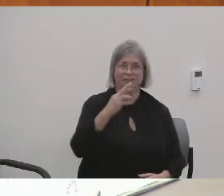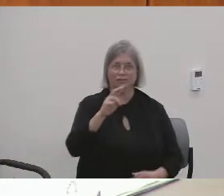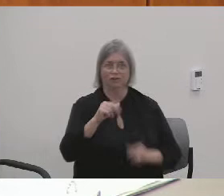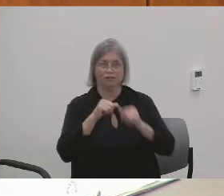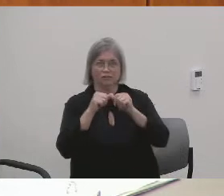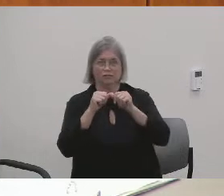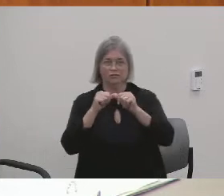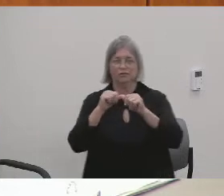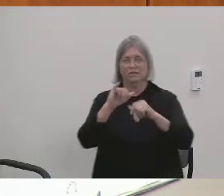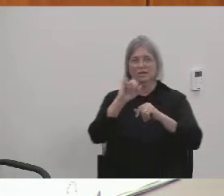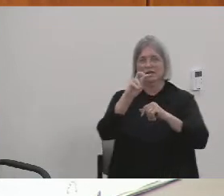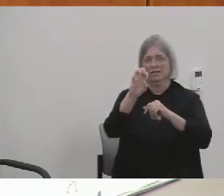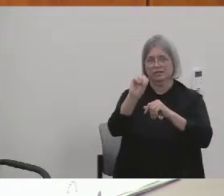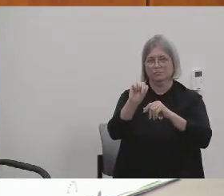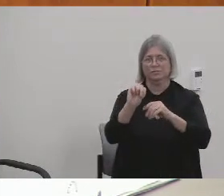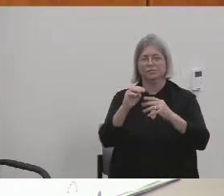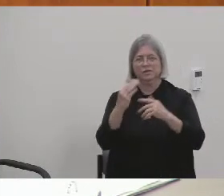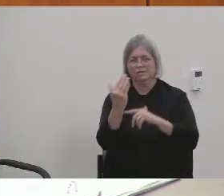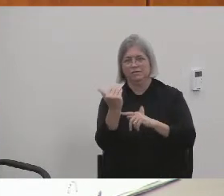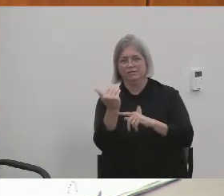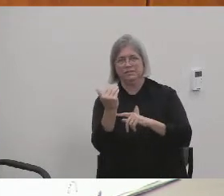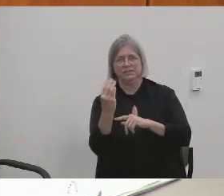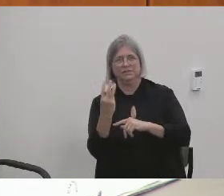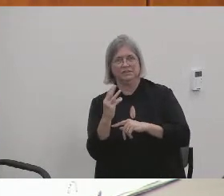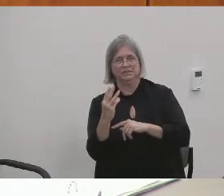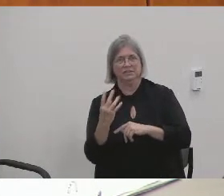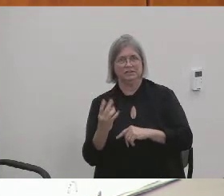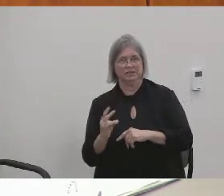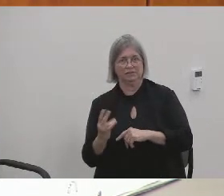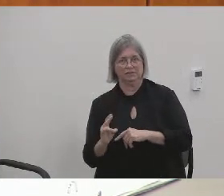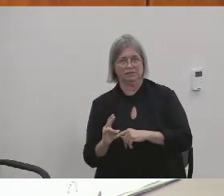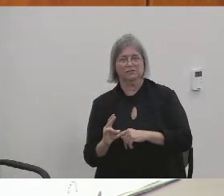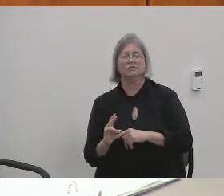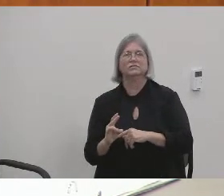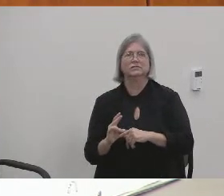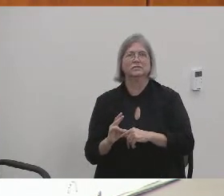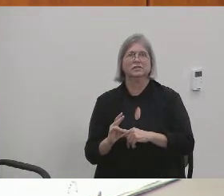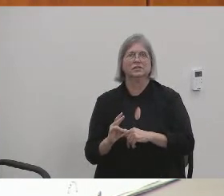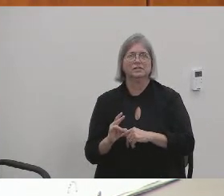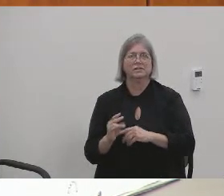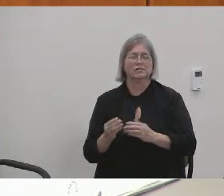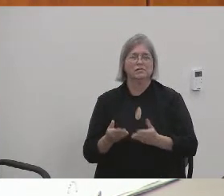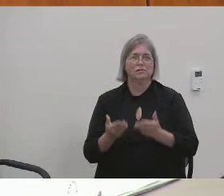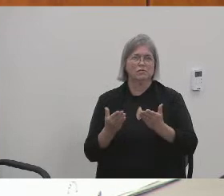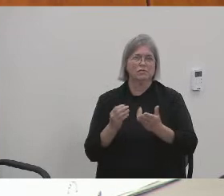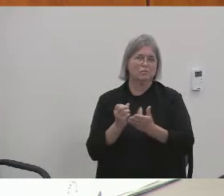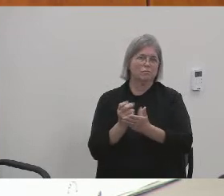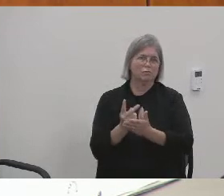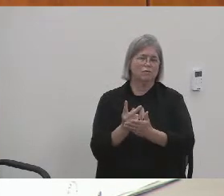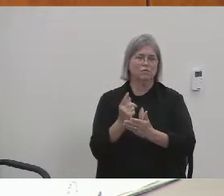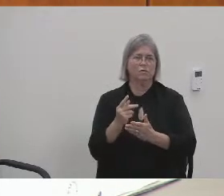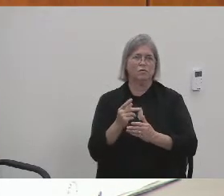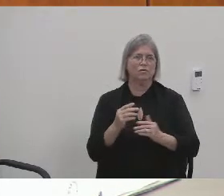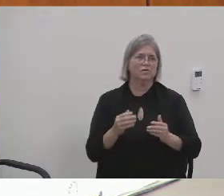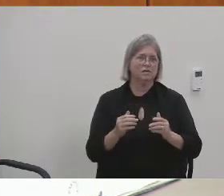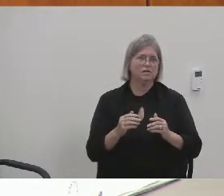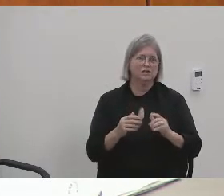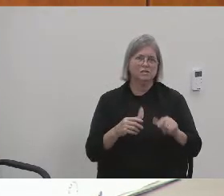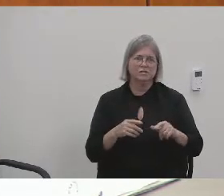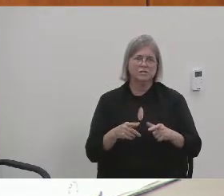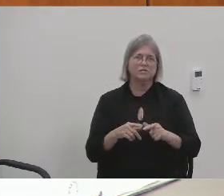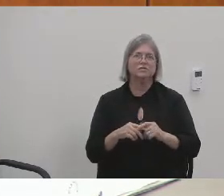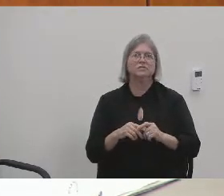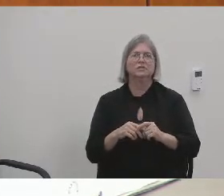items C, 15, 16, and 17. That would be approval for accompanists, lifeguards, and